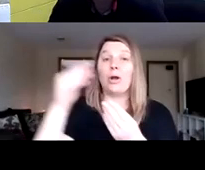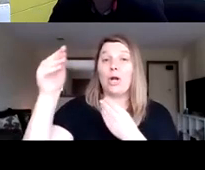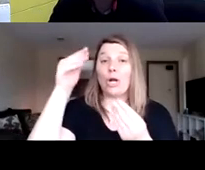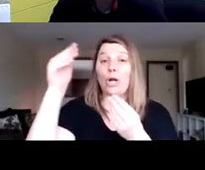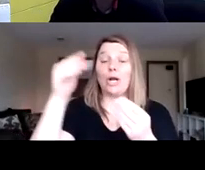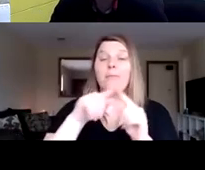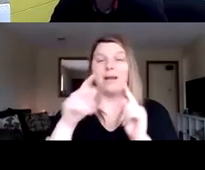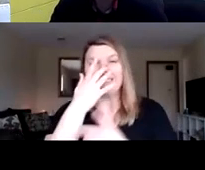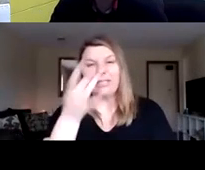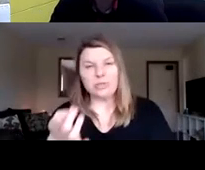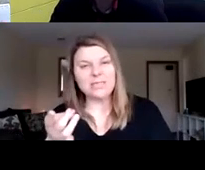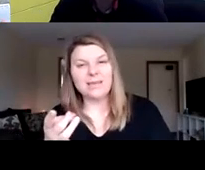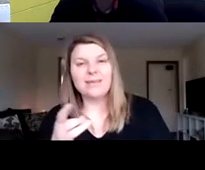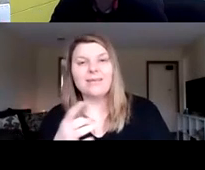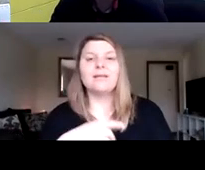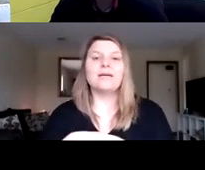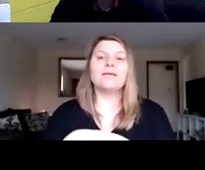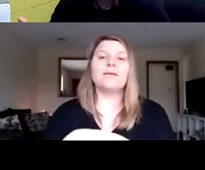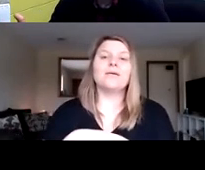it's interesting, like